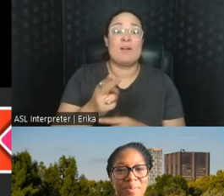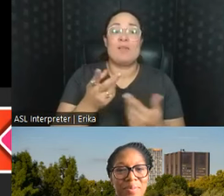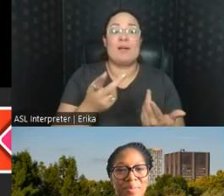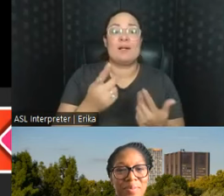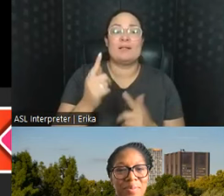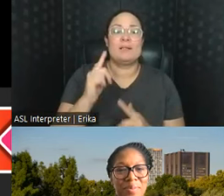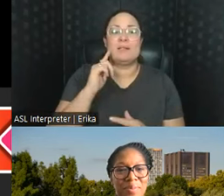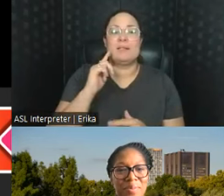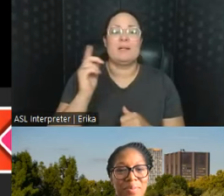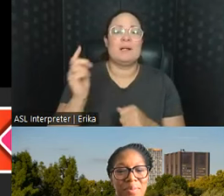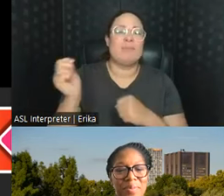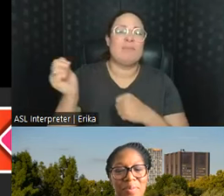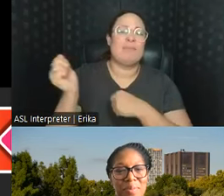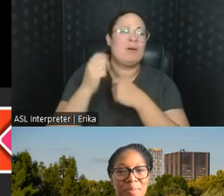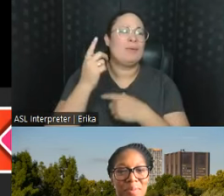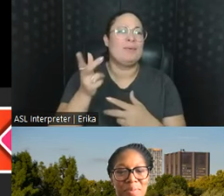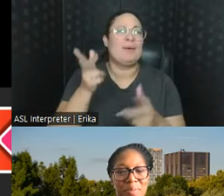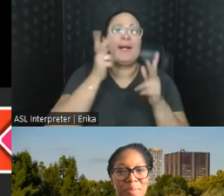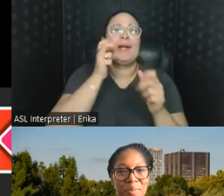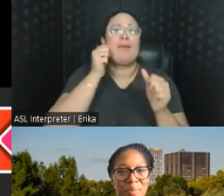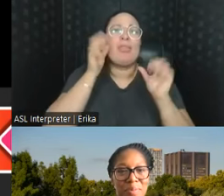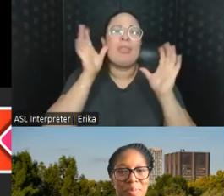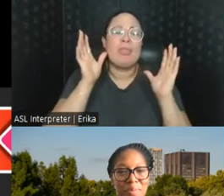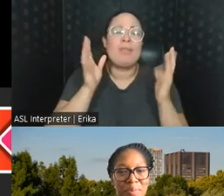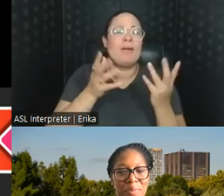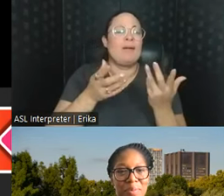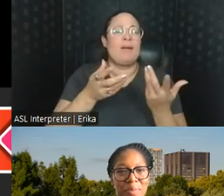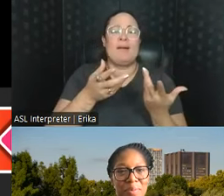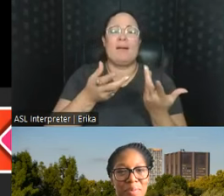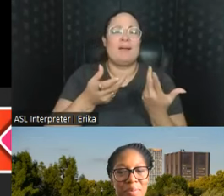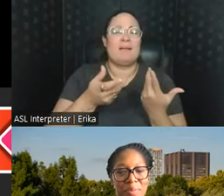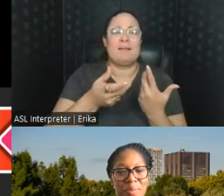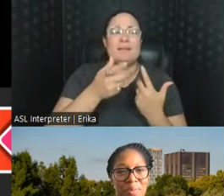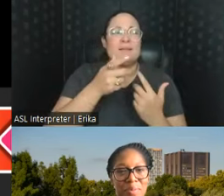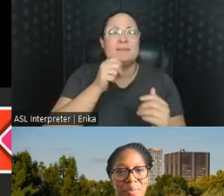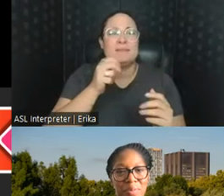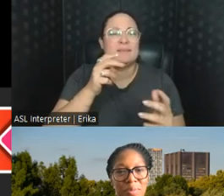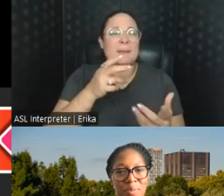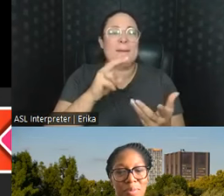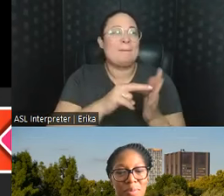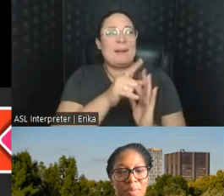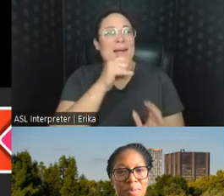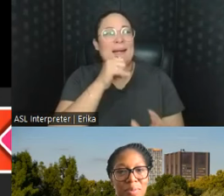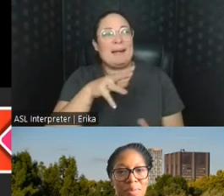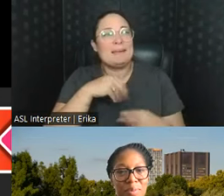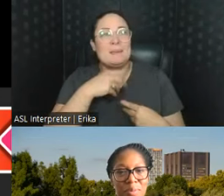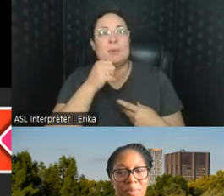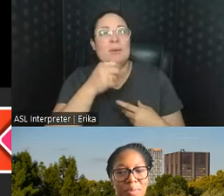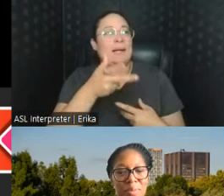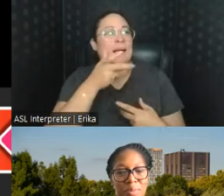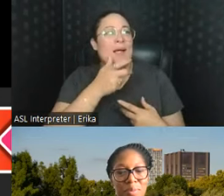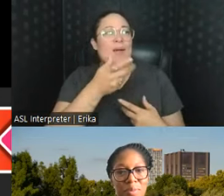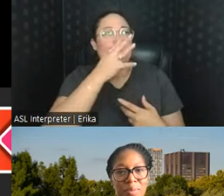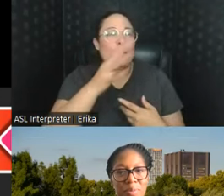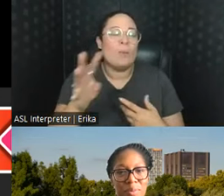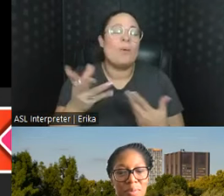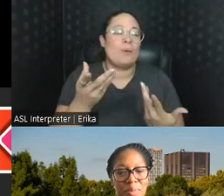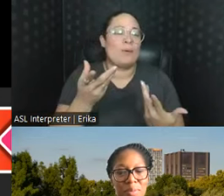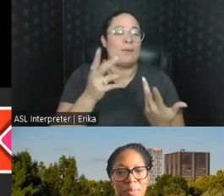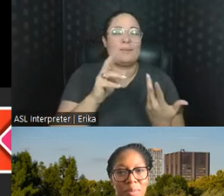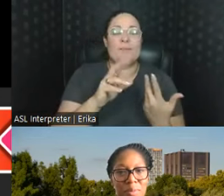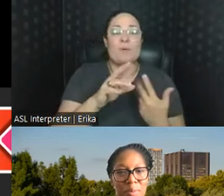it fell on deaf ears. The advice I gave him fell on deaf ears, meaning he didn't take it, right? Or the